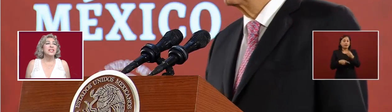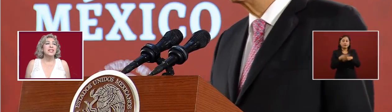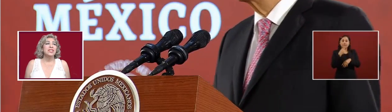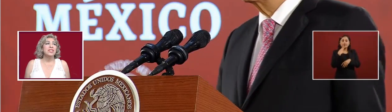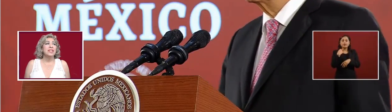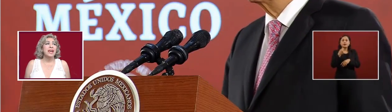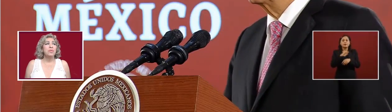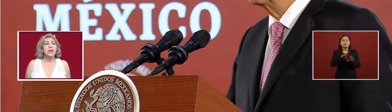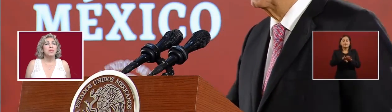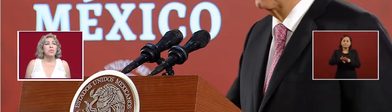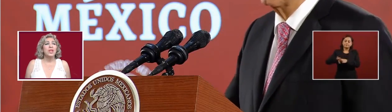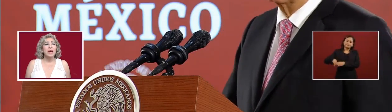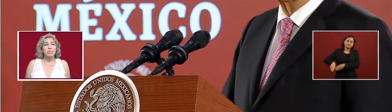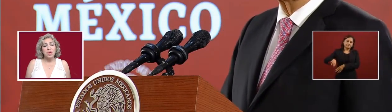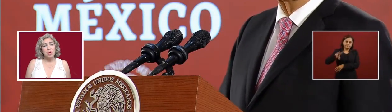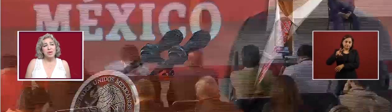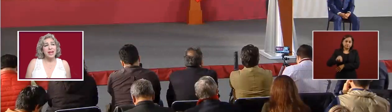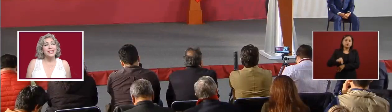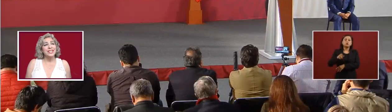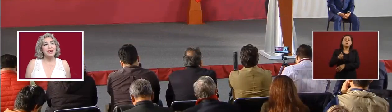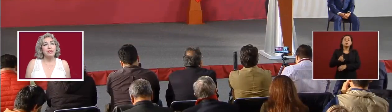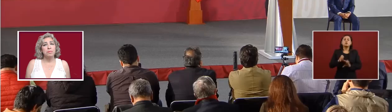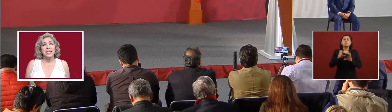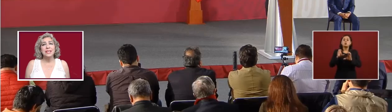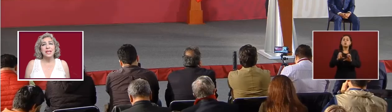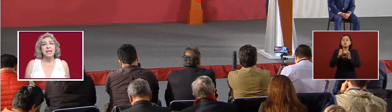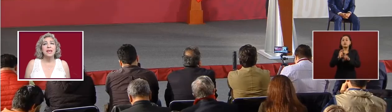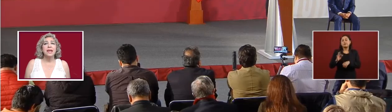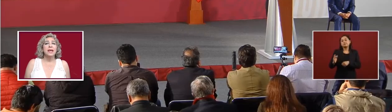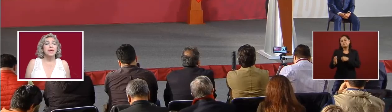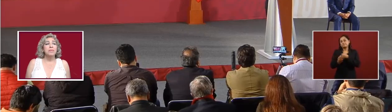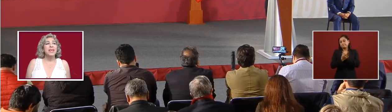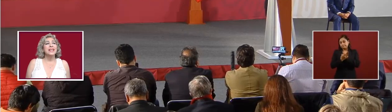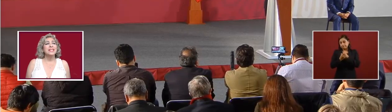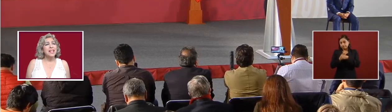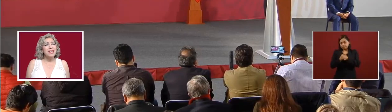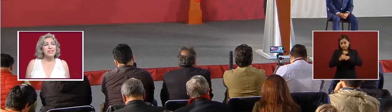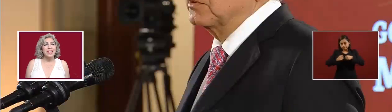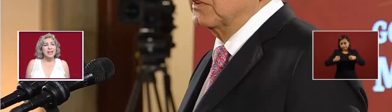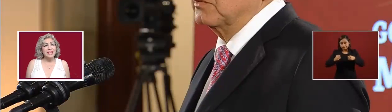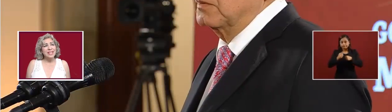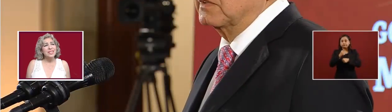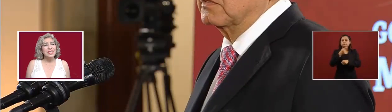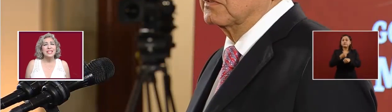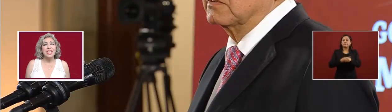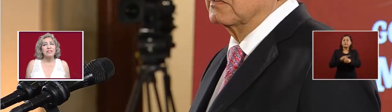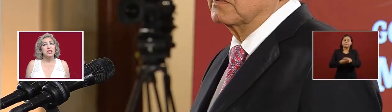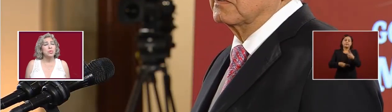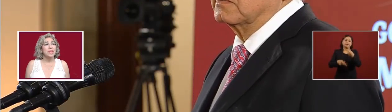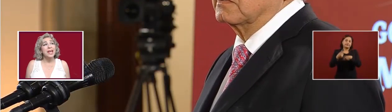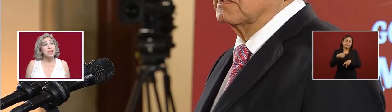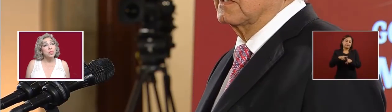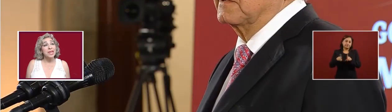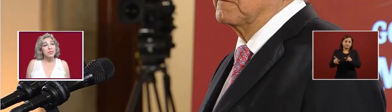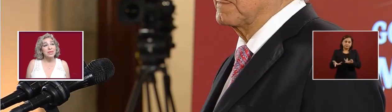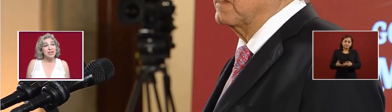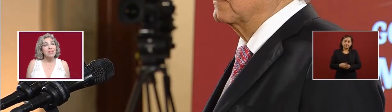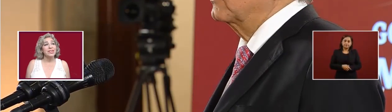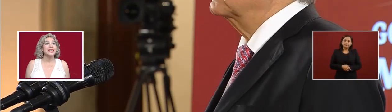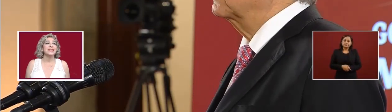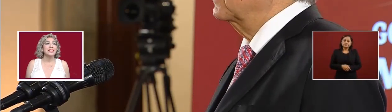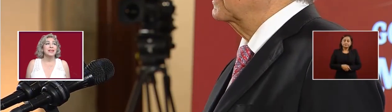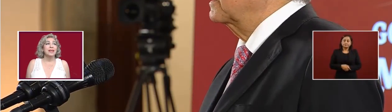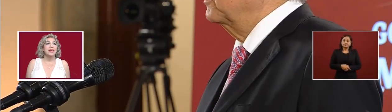And, that way it will help you not to have obesity. Because a lot of, have to do with that and we can